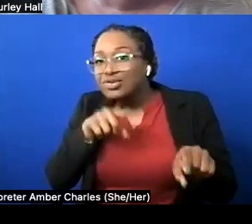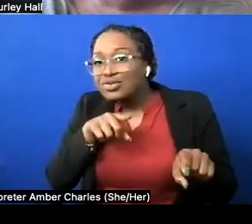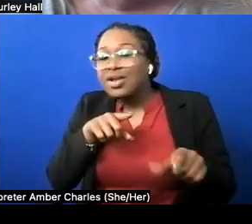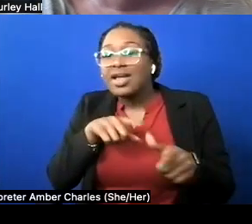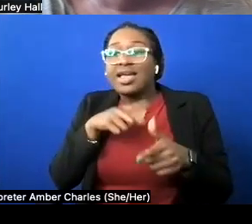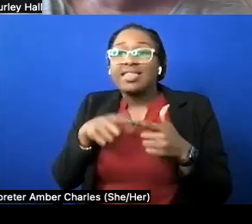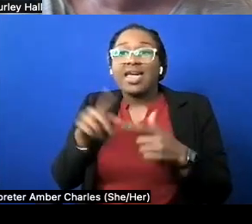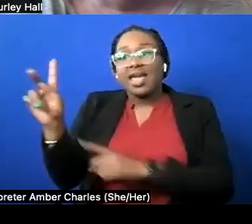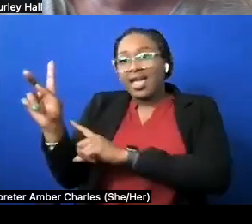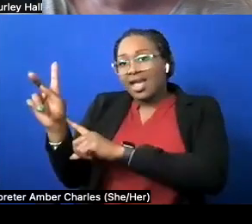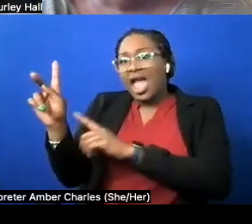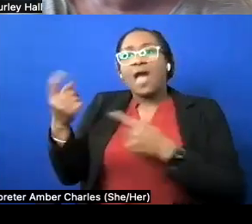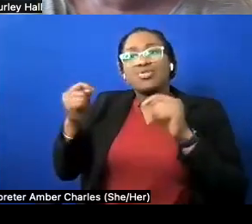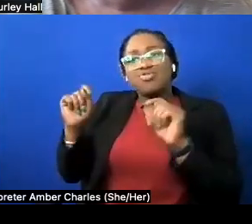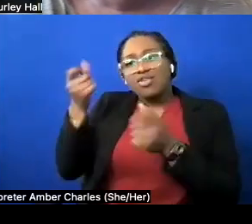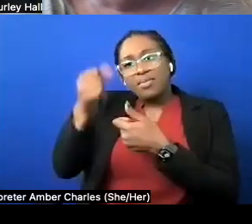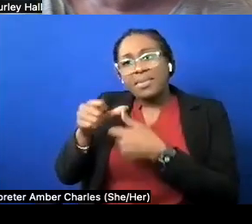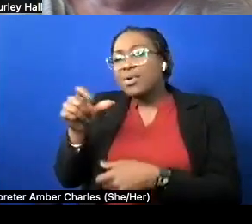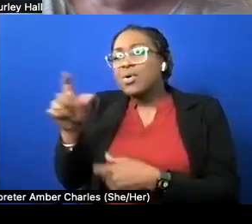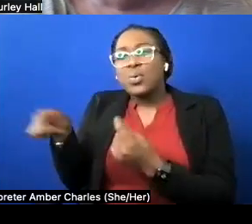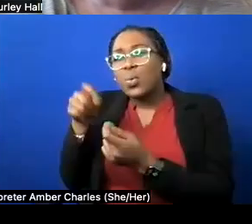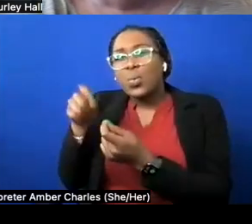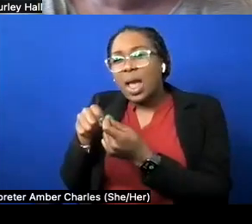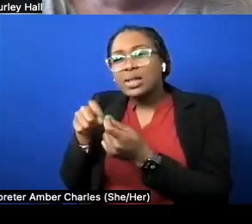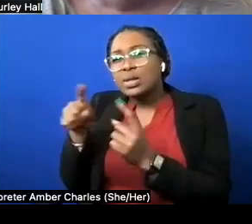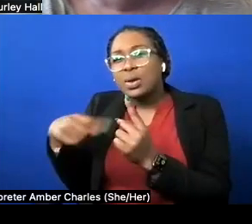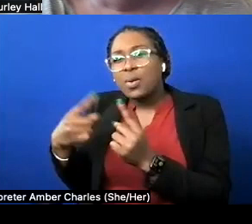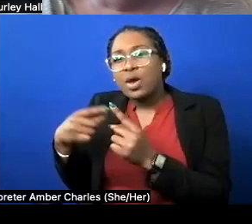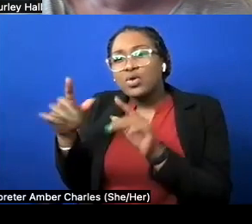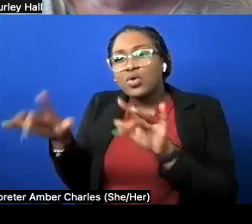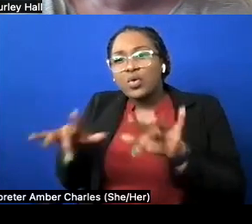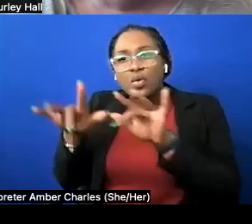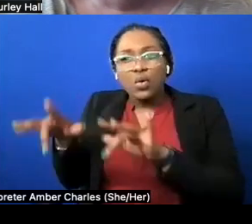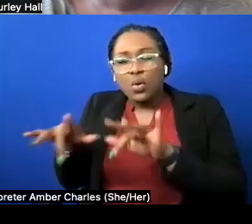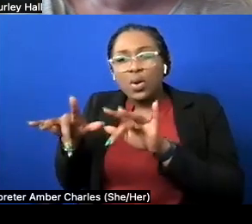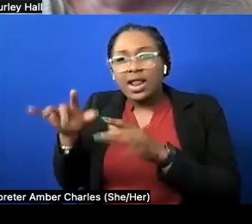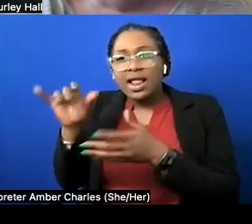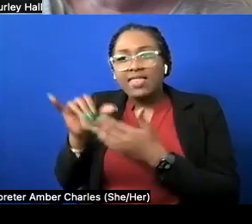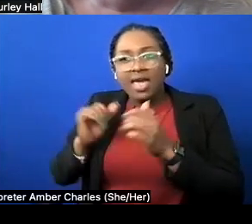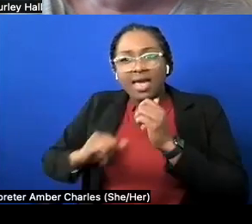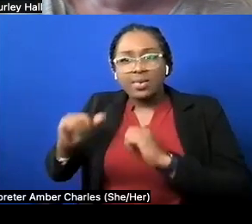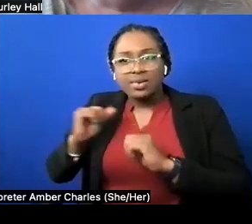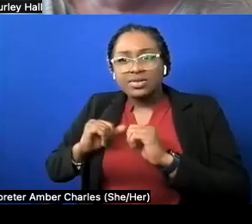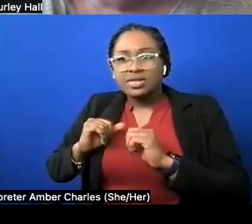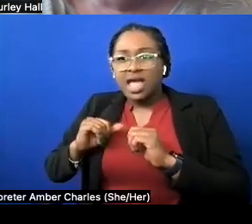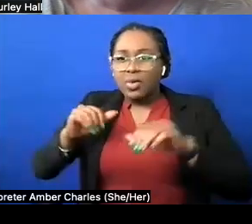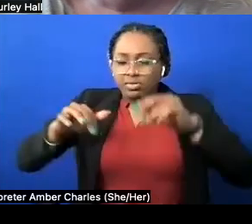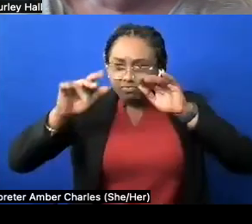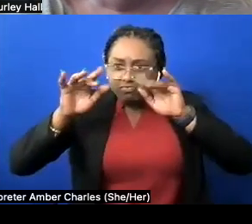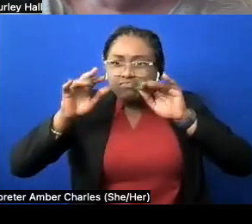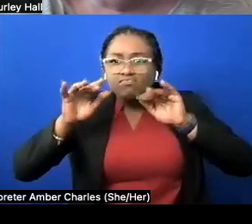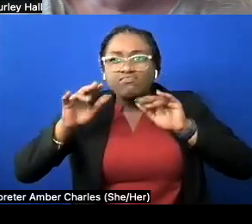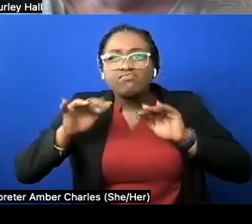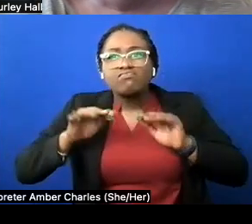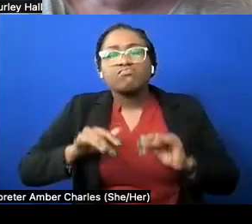Kay, I was trying to remember like exactly when we recorded that episode. Like, I'm not my work. I went into the crates because I'm